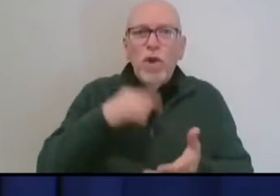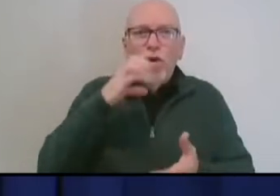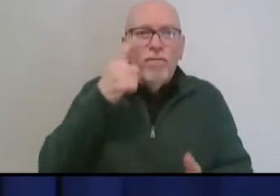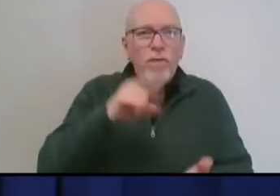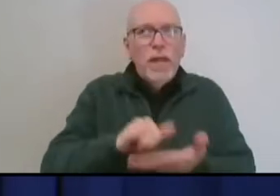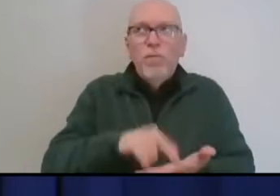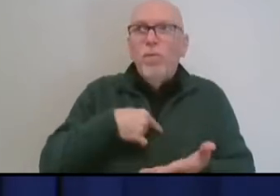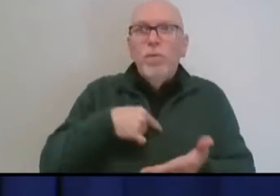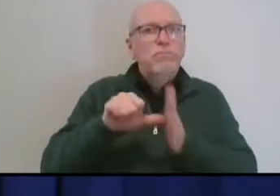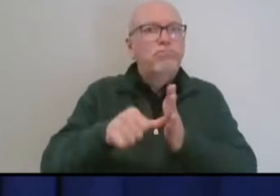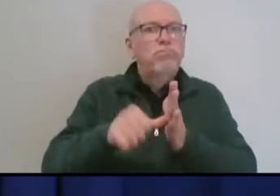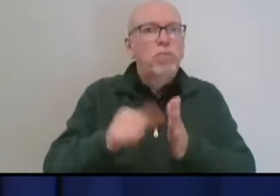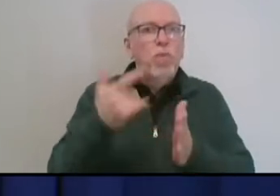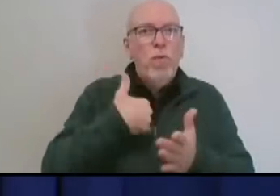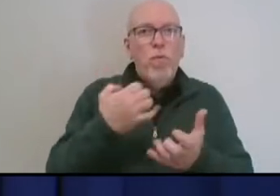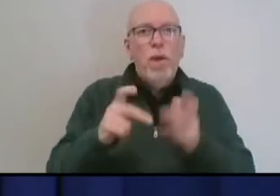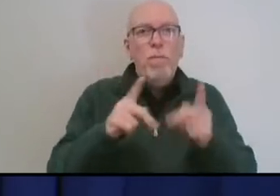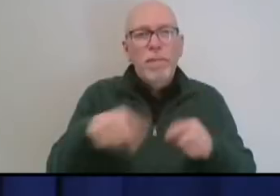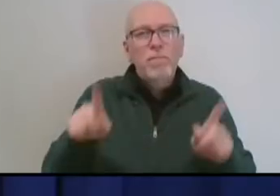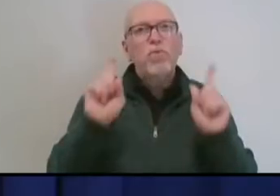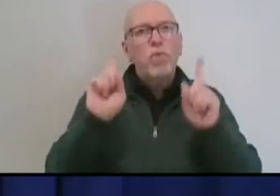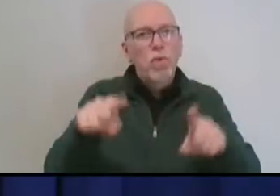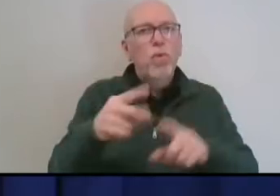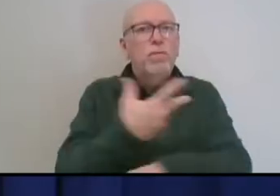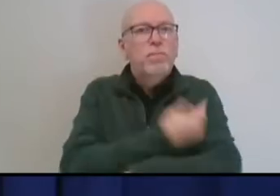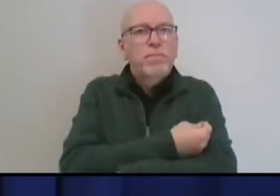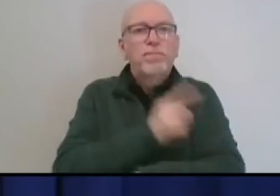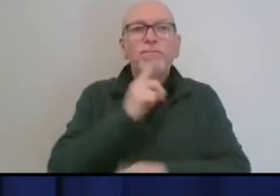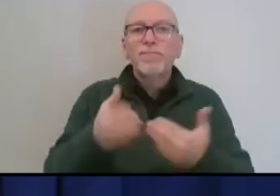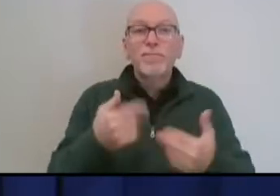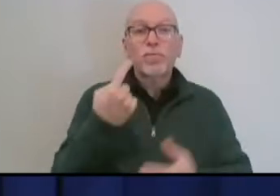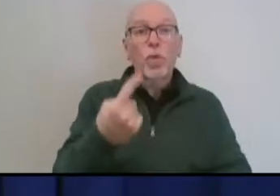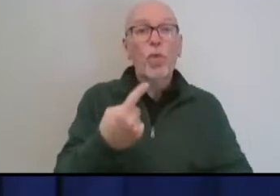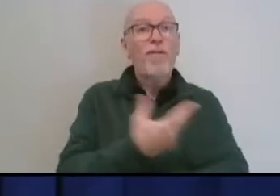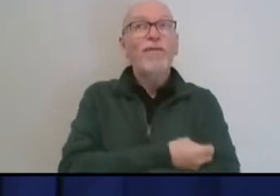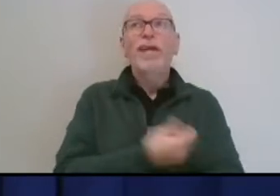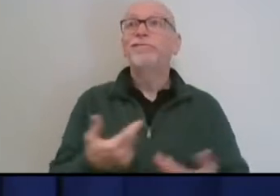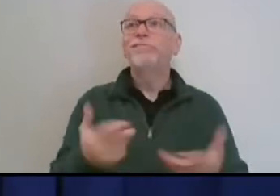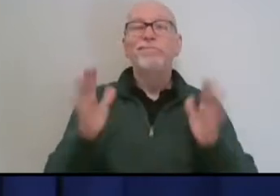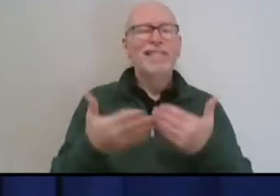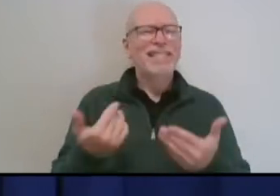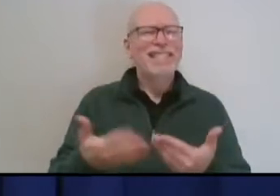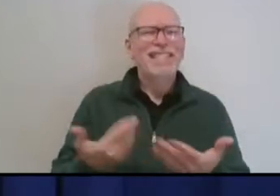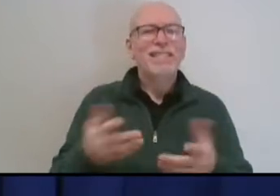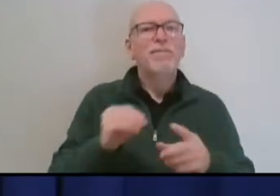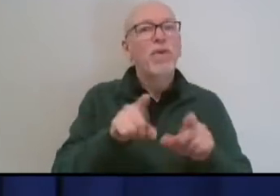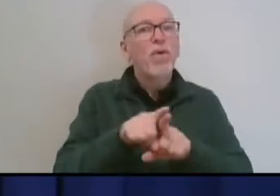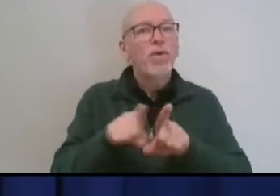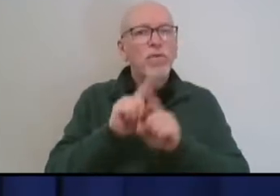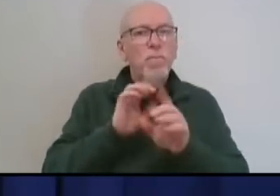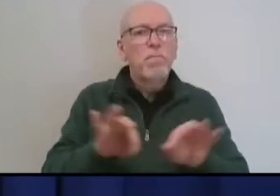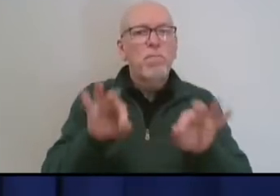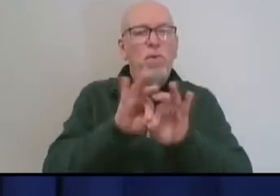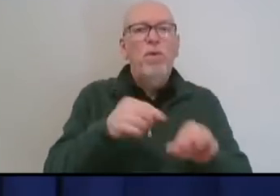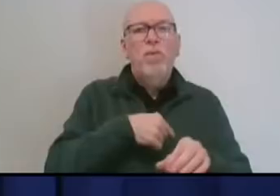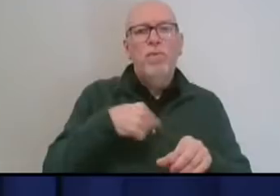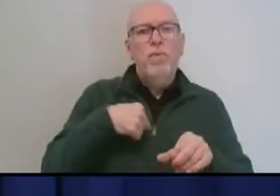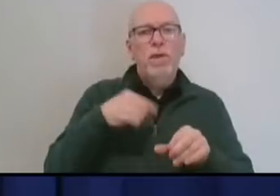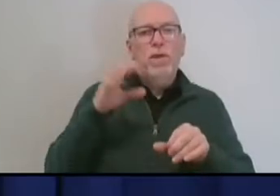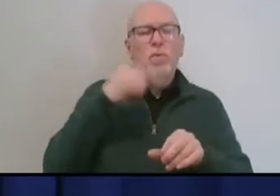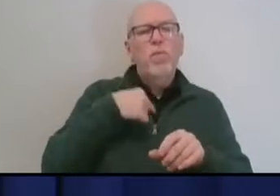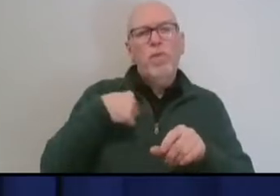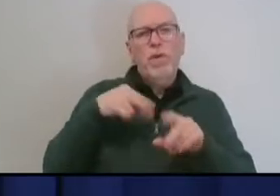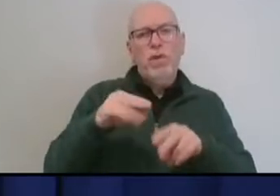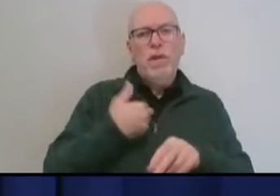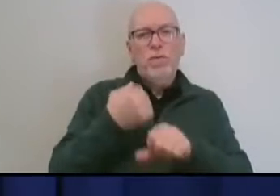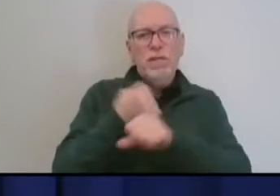underscore and why we want people to get immunized. And it's so easy, one vaccine, right? But I think it's also important that we can look at our data